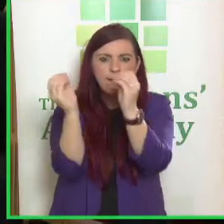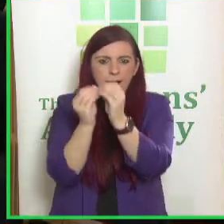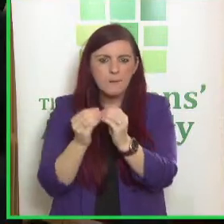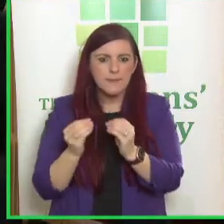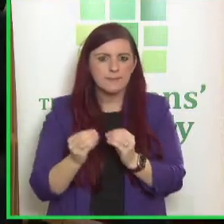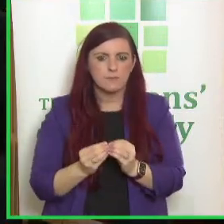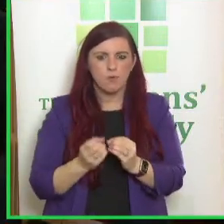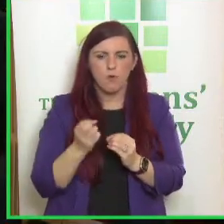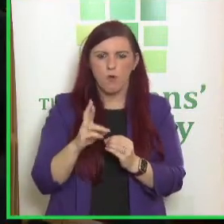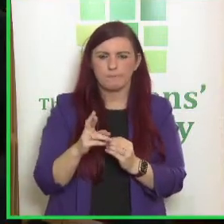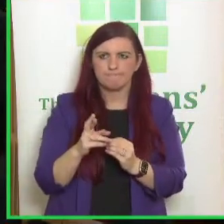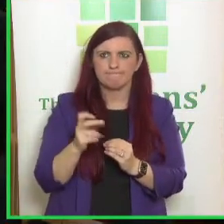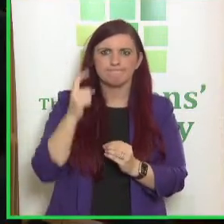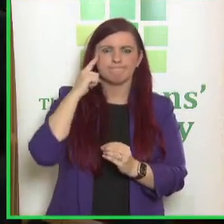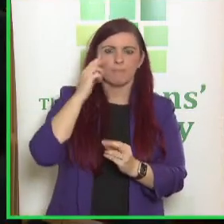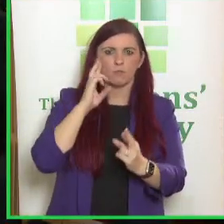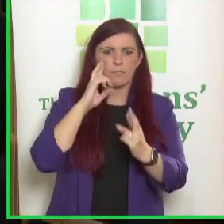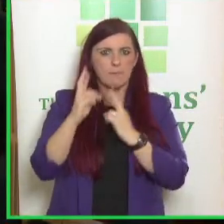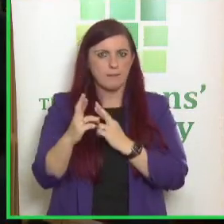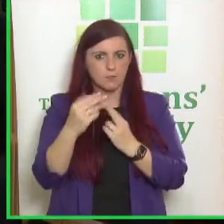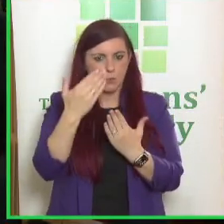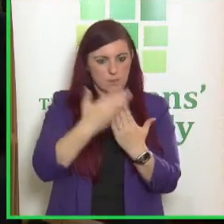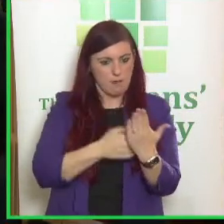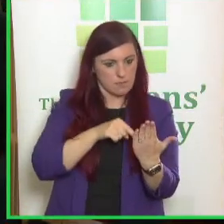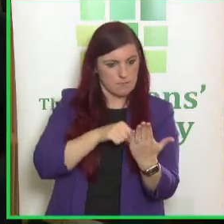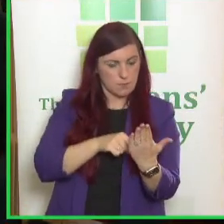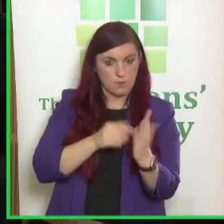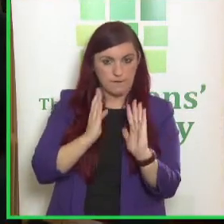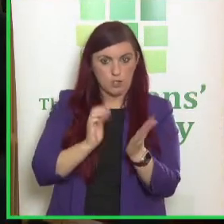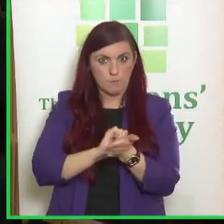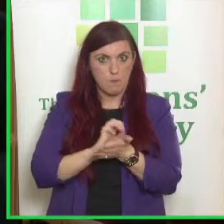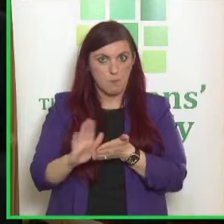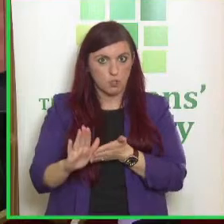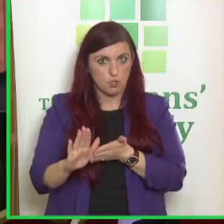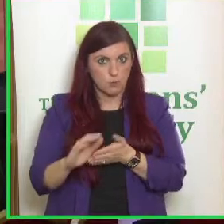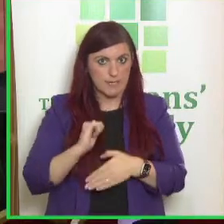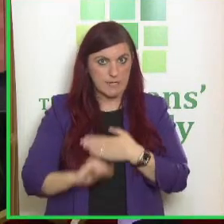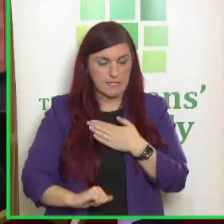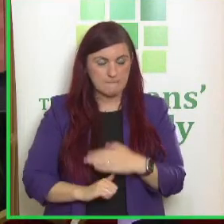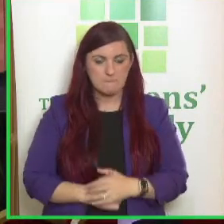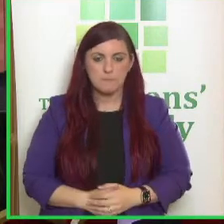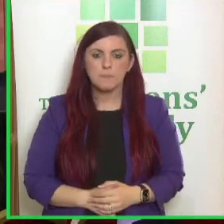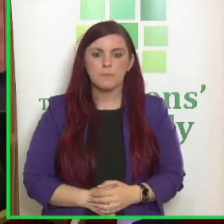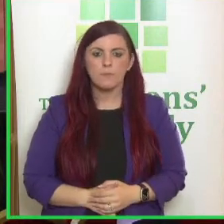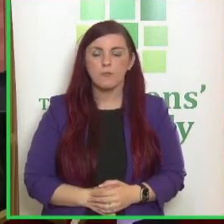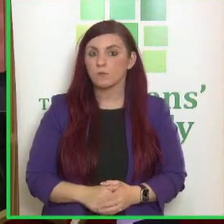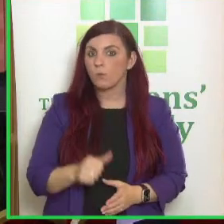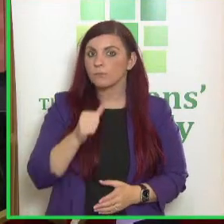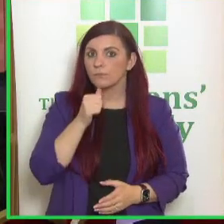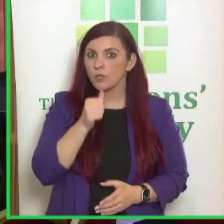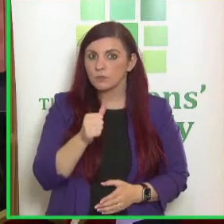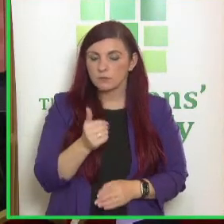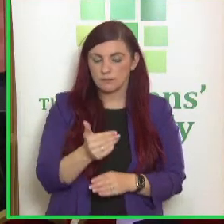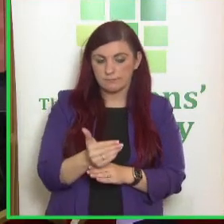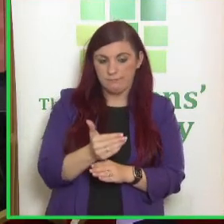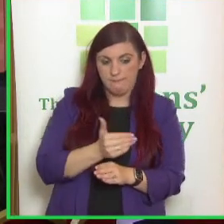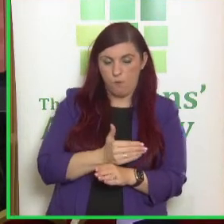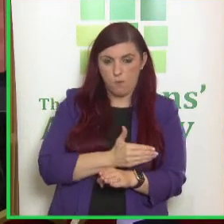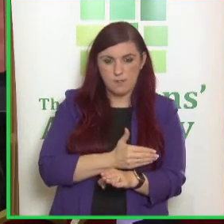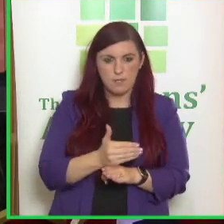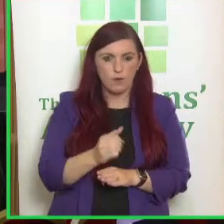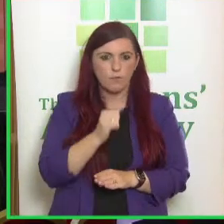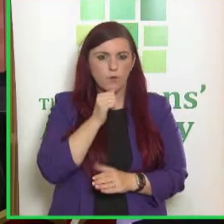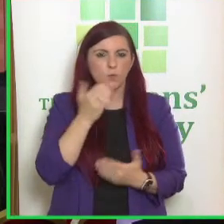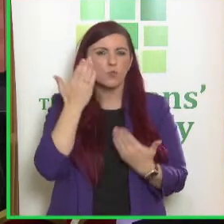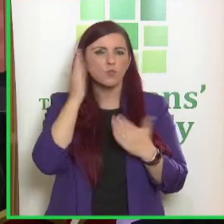initial responses to the document which has just been published. So, before we get underway though, we're going to show